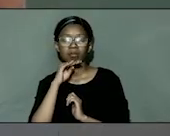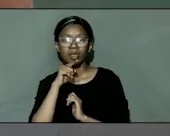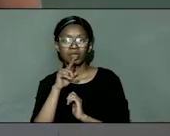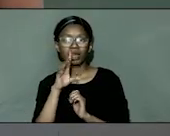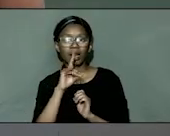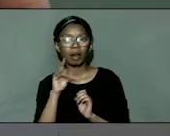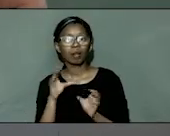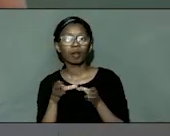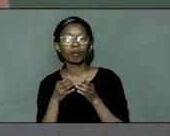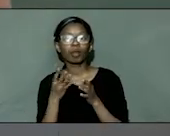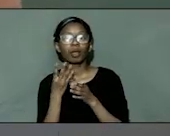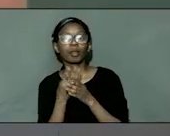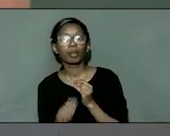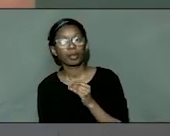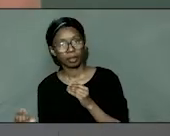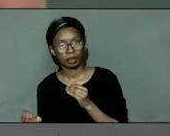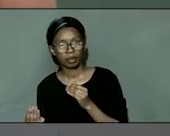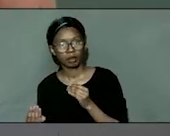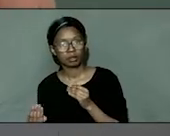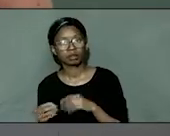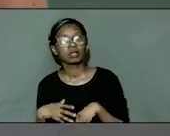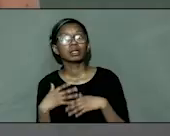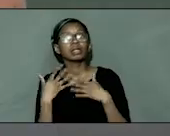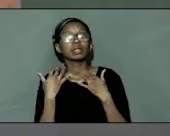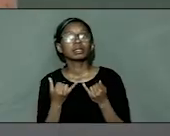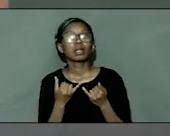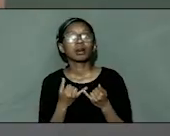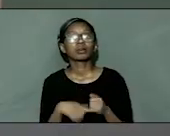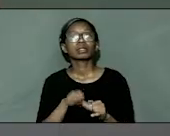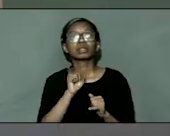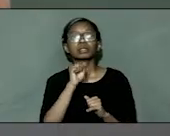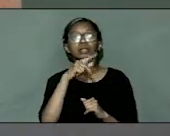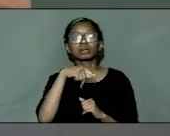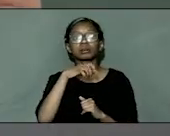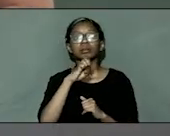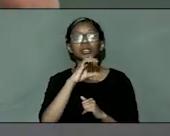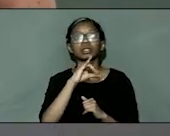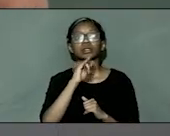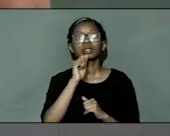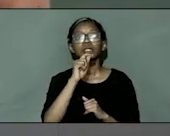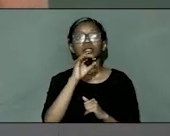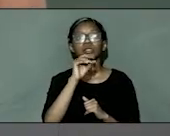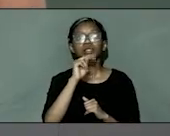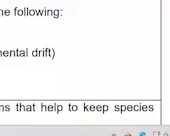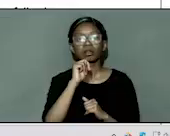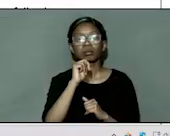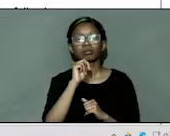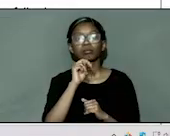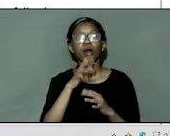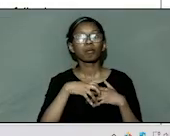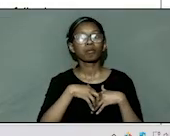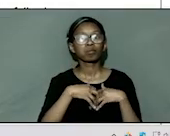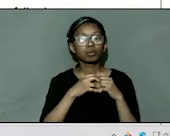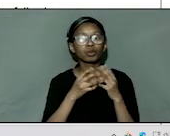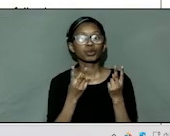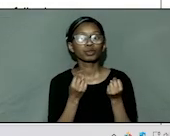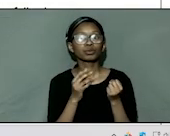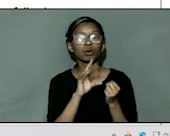biodiversity. Yes. So speciation, it increases biodiversity. And before we get